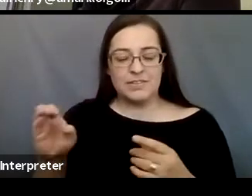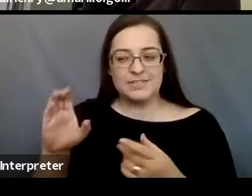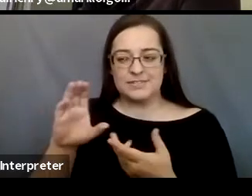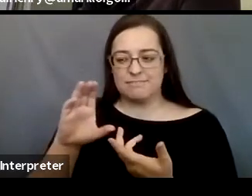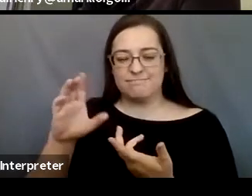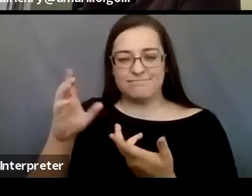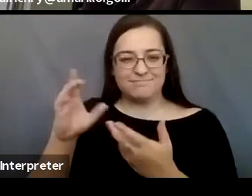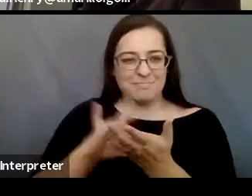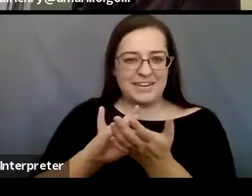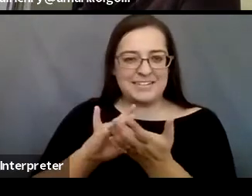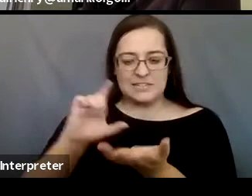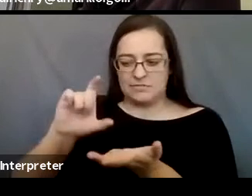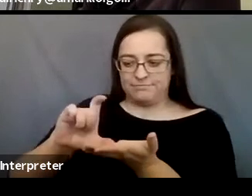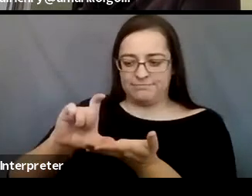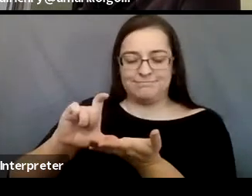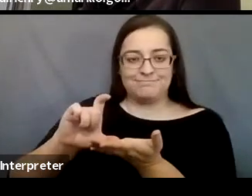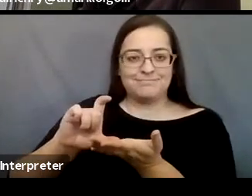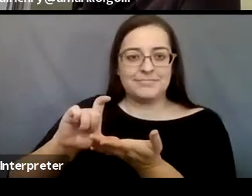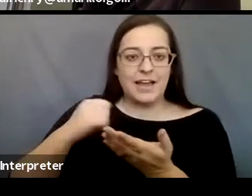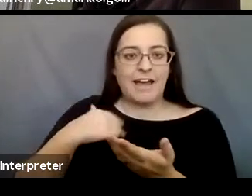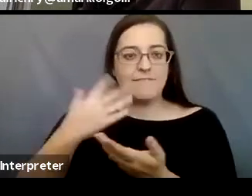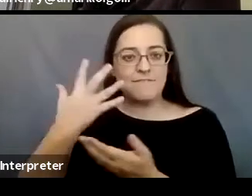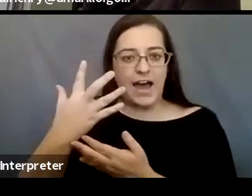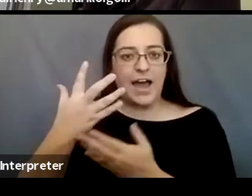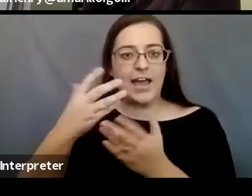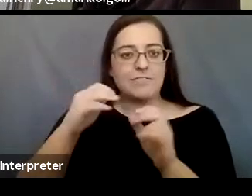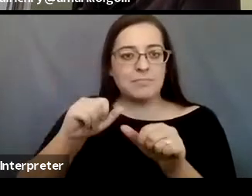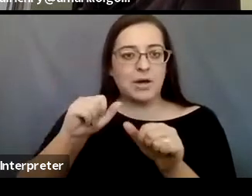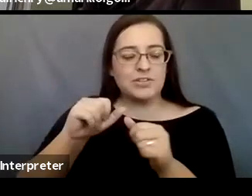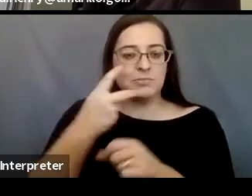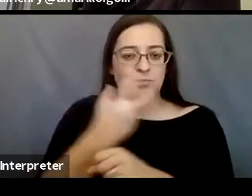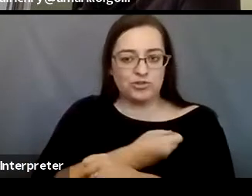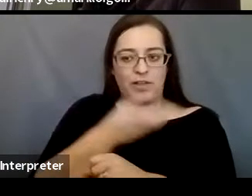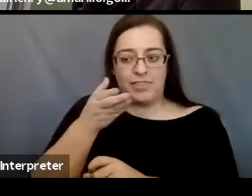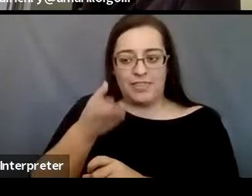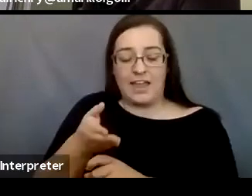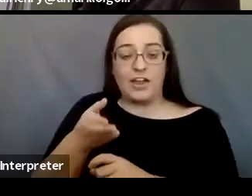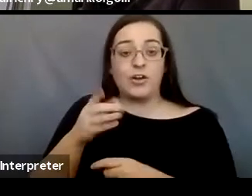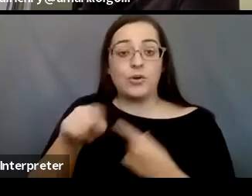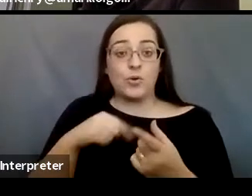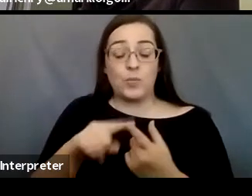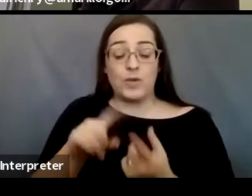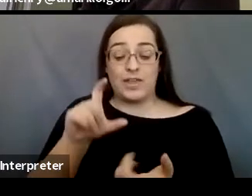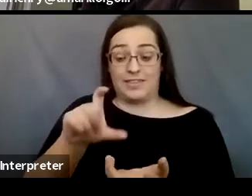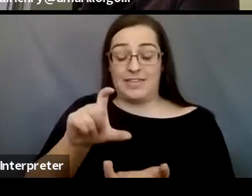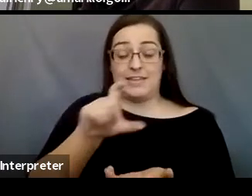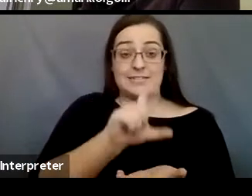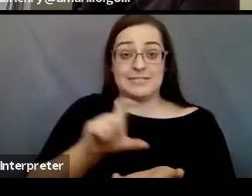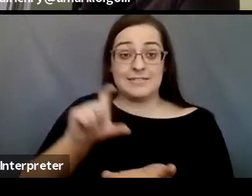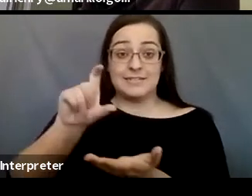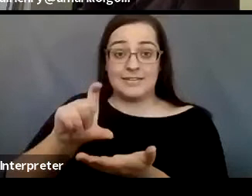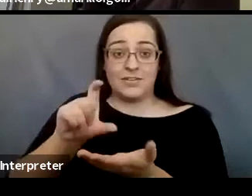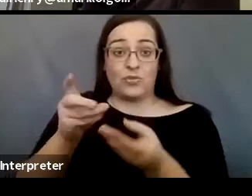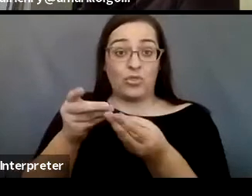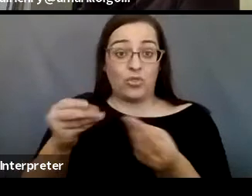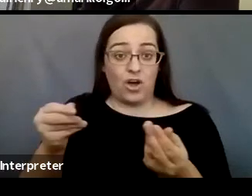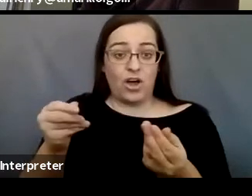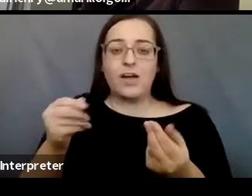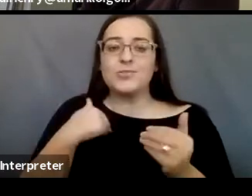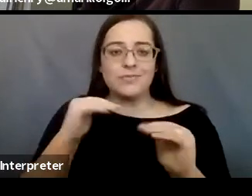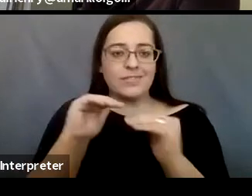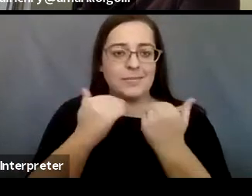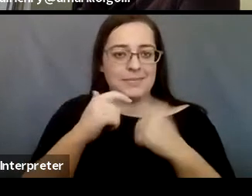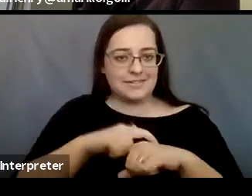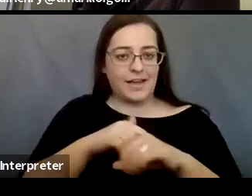that has 5 doses in it. We know that the minute you resuspend that solid vaccine, you've got a limited amount of time before you